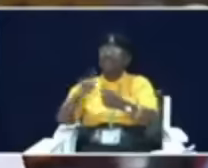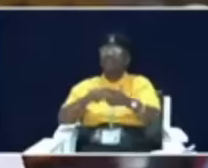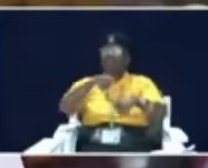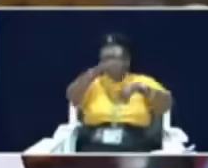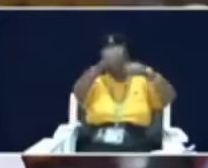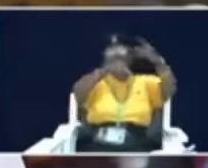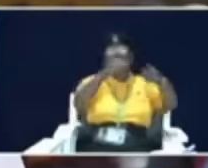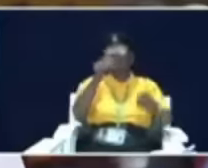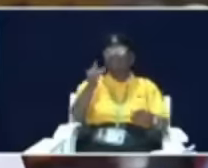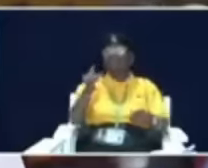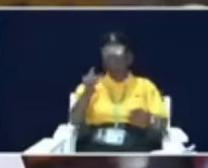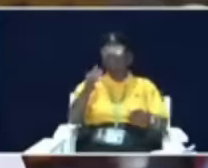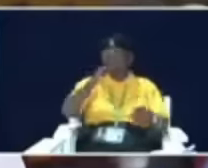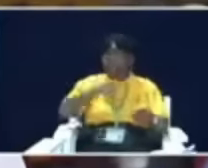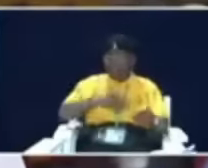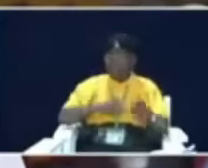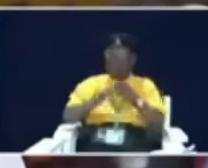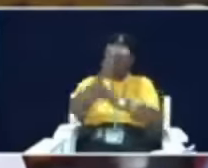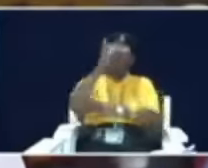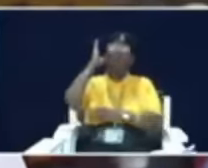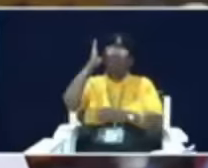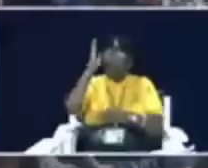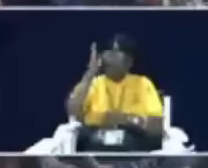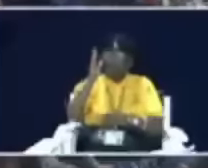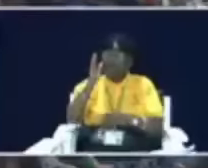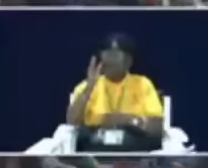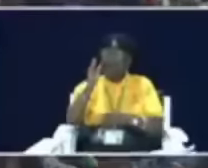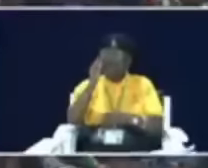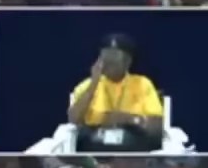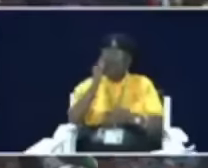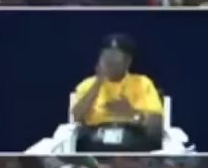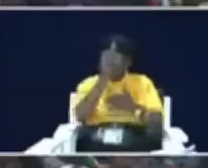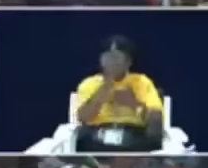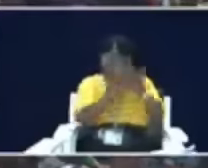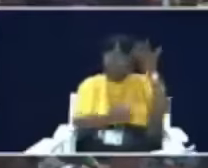My God will humiliate those who are trying to humiliate you.